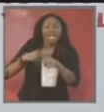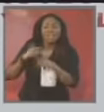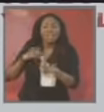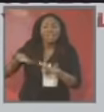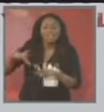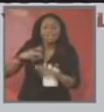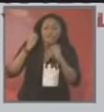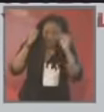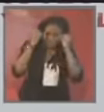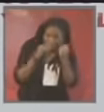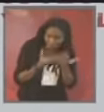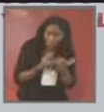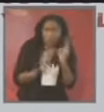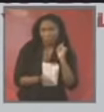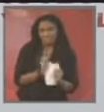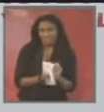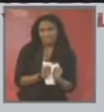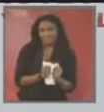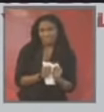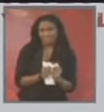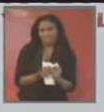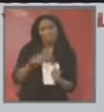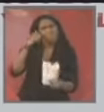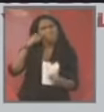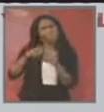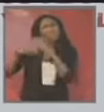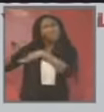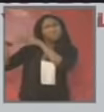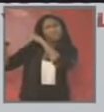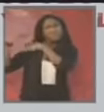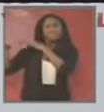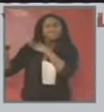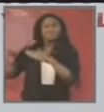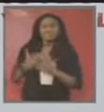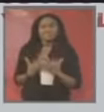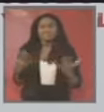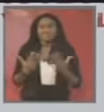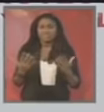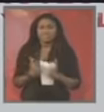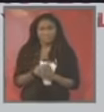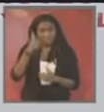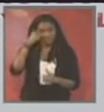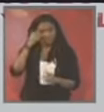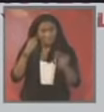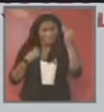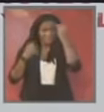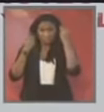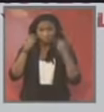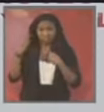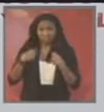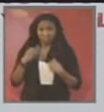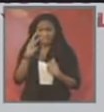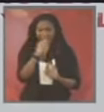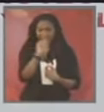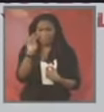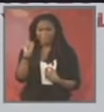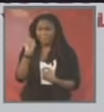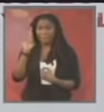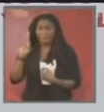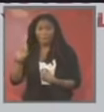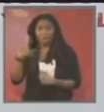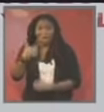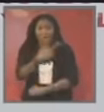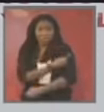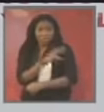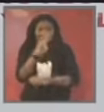that was taken by the tag, if you remember a couple of years ago, the measles, mumps, rubella schedule would have been at 1